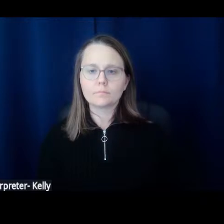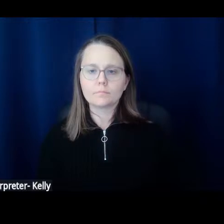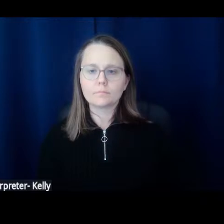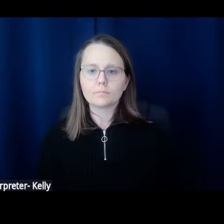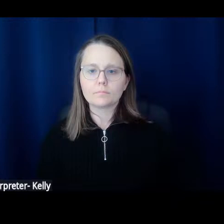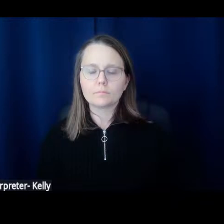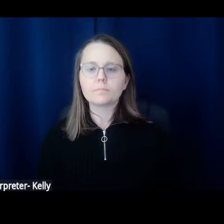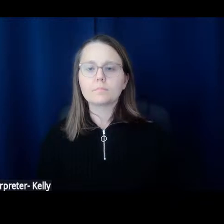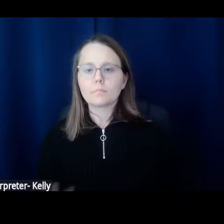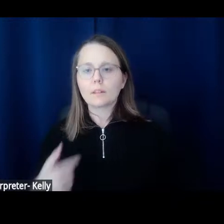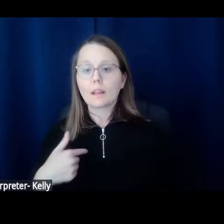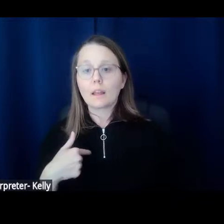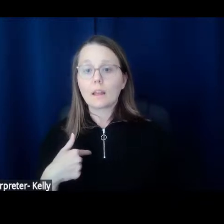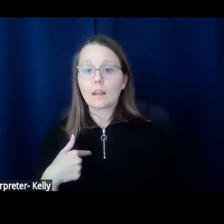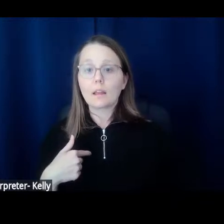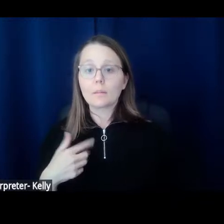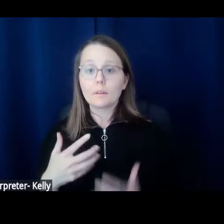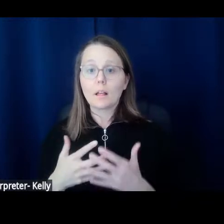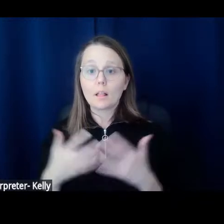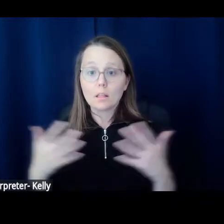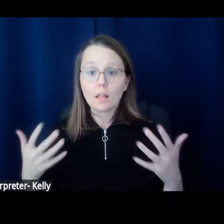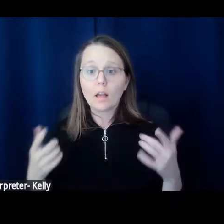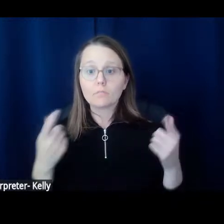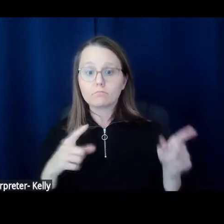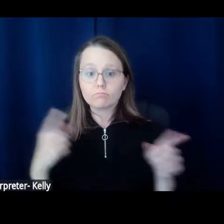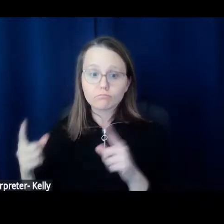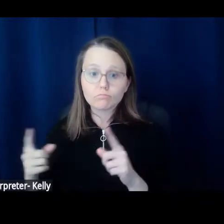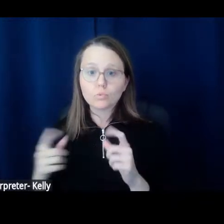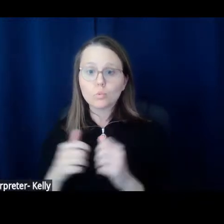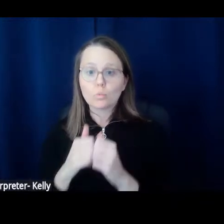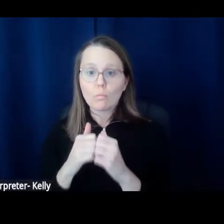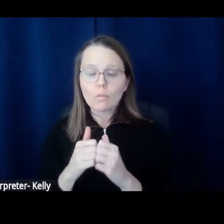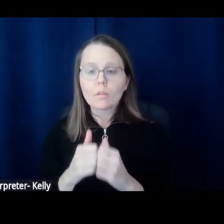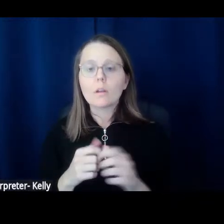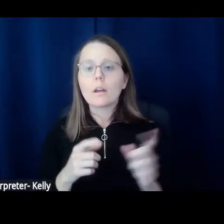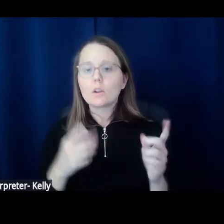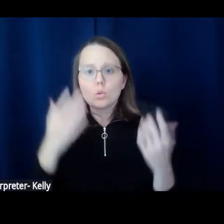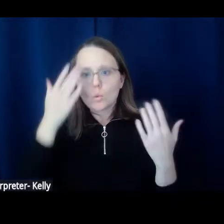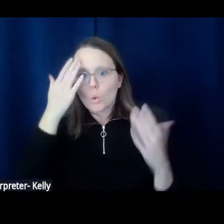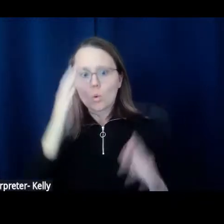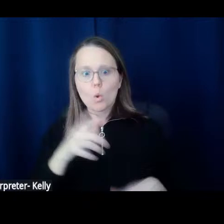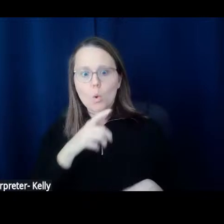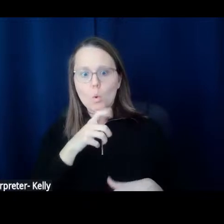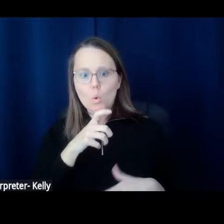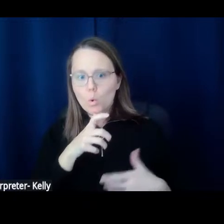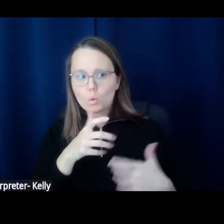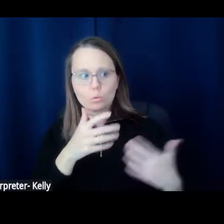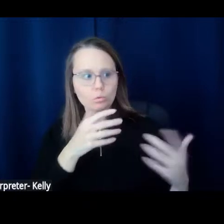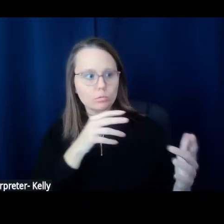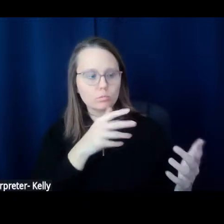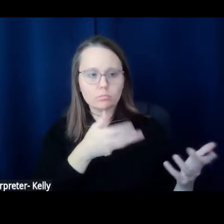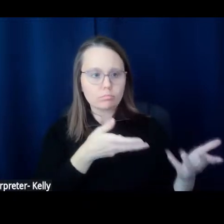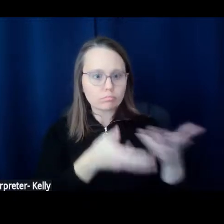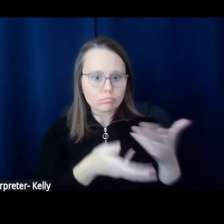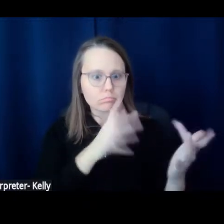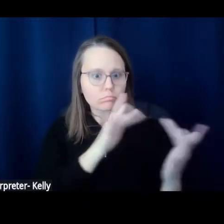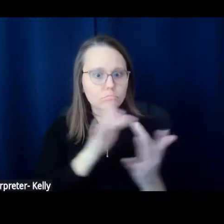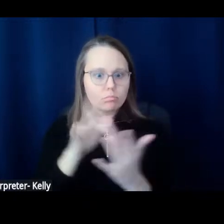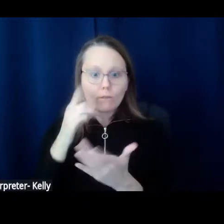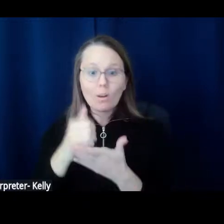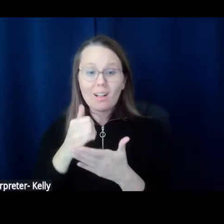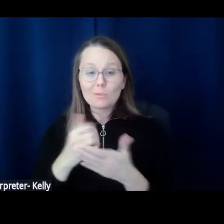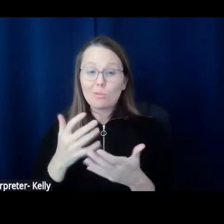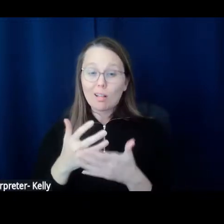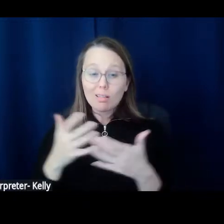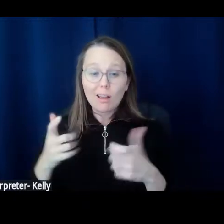I mean, lots of things go together, and you don't know who to turn to for help. So you waste a lot of your